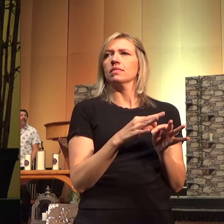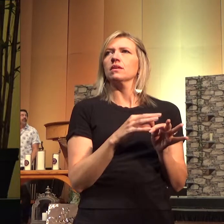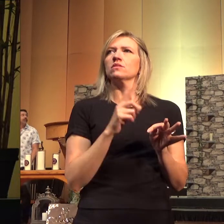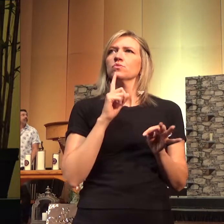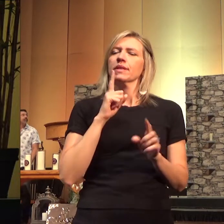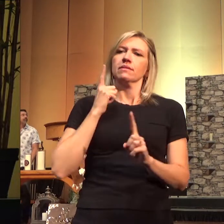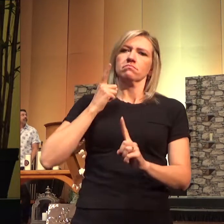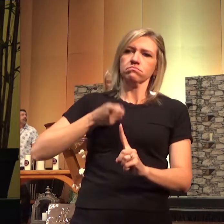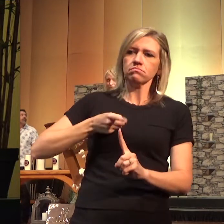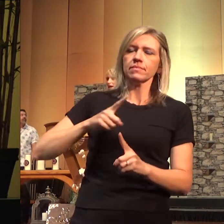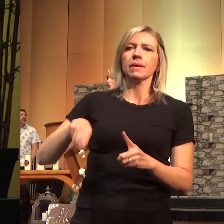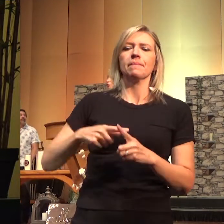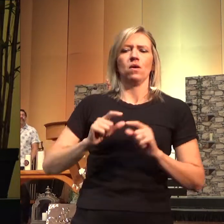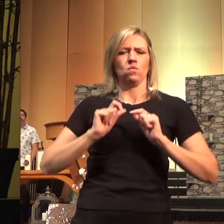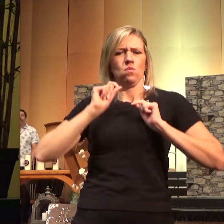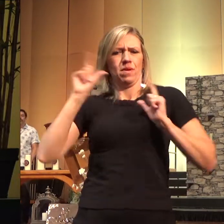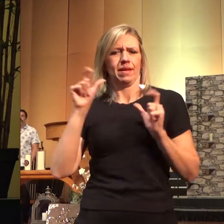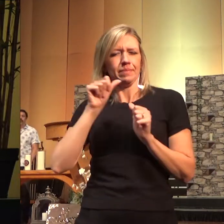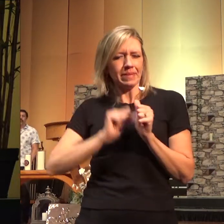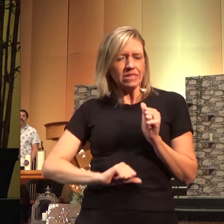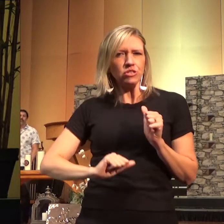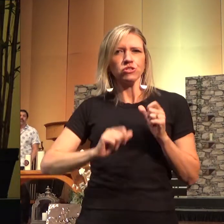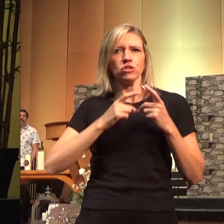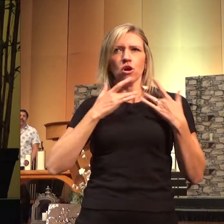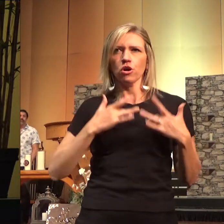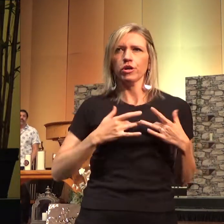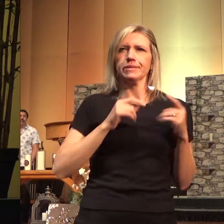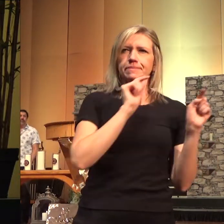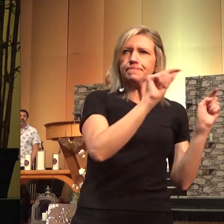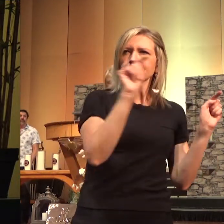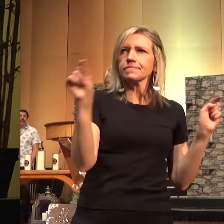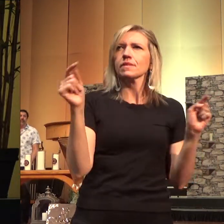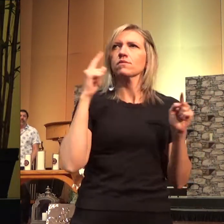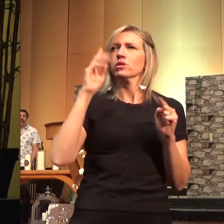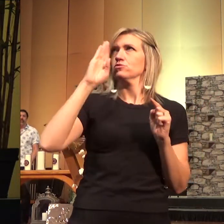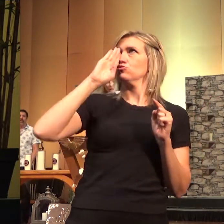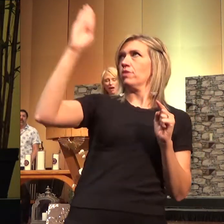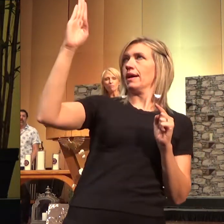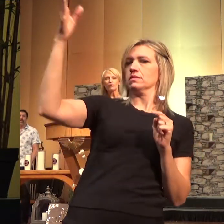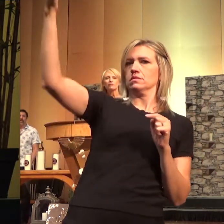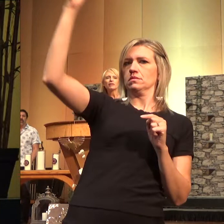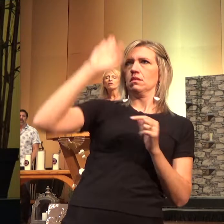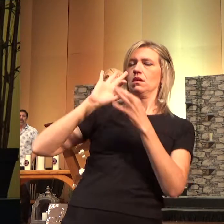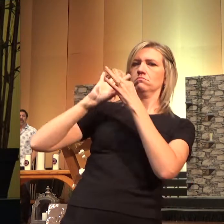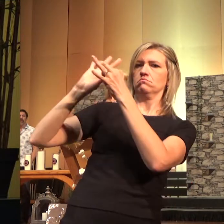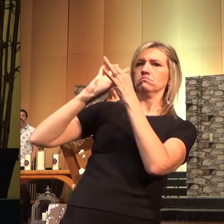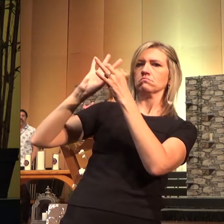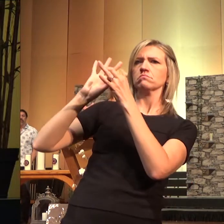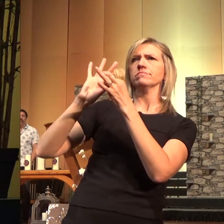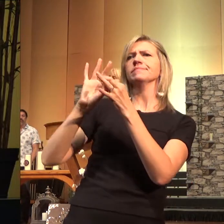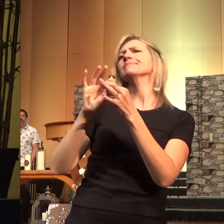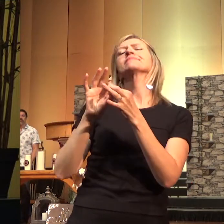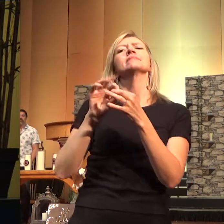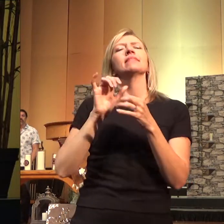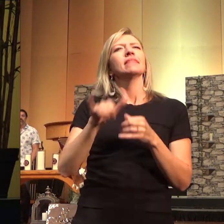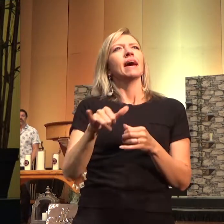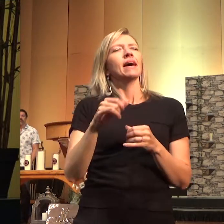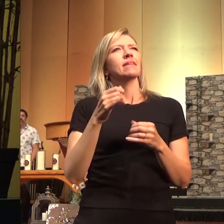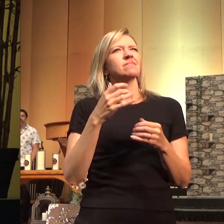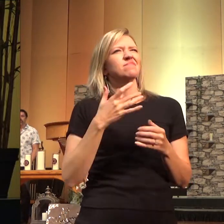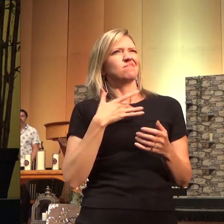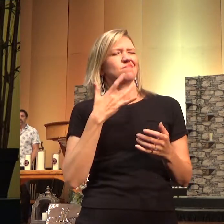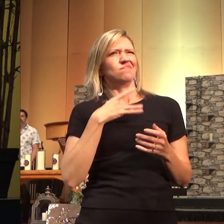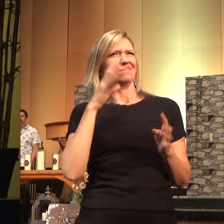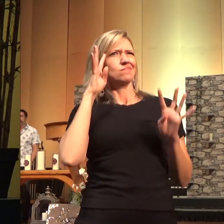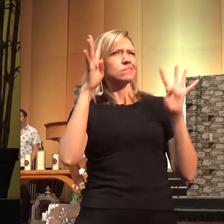awakening each person's heart to have that direct experience of God. It's all about moving from that illusion